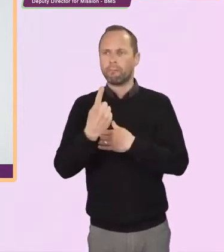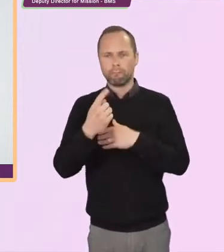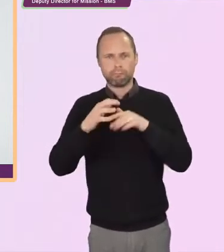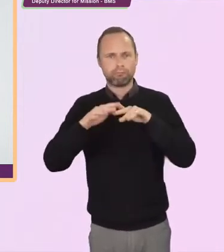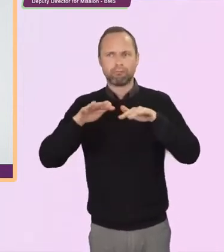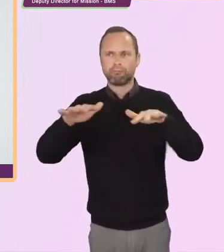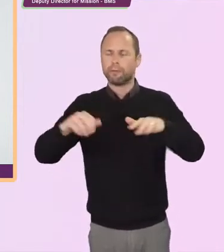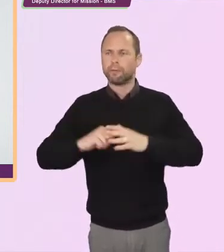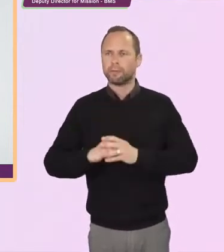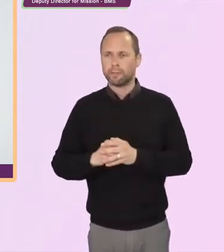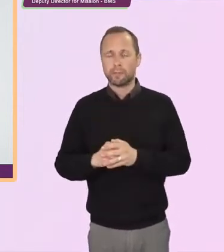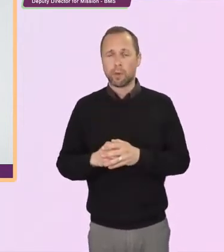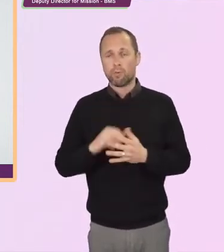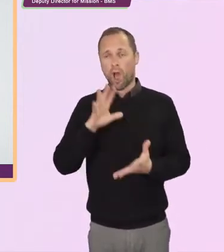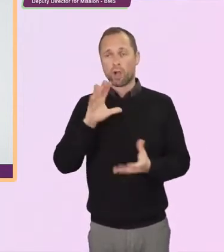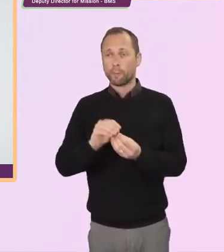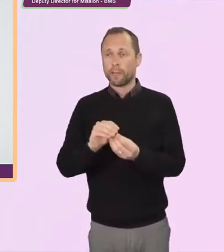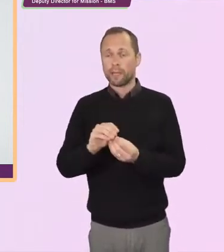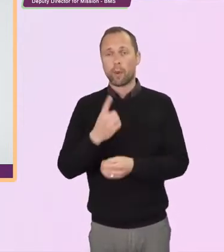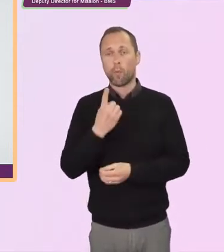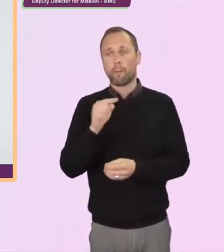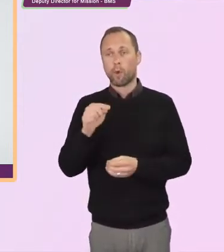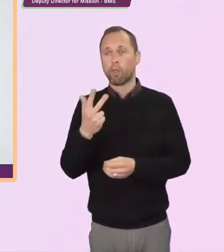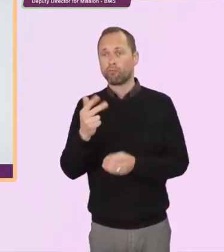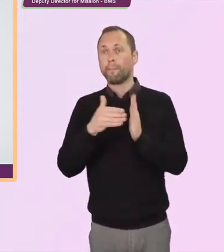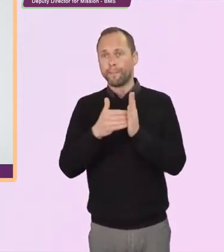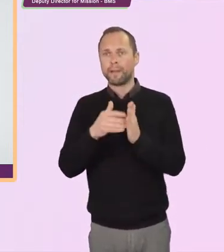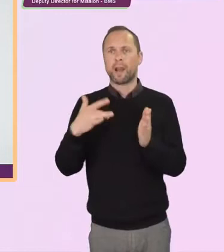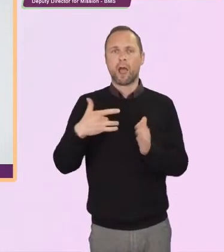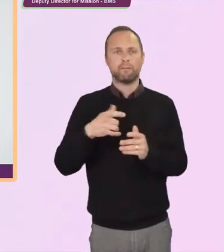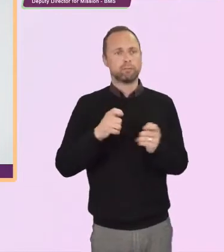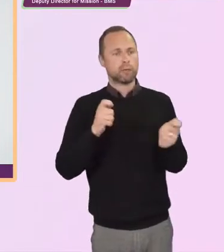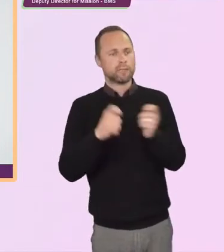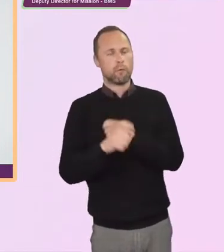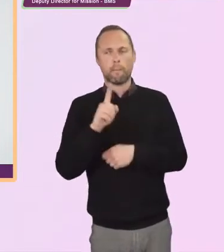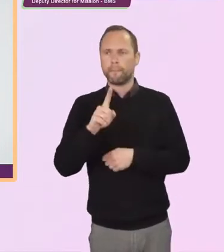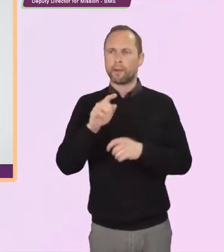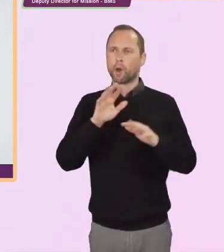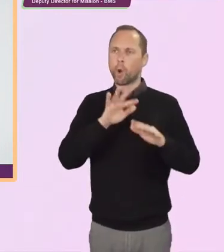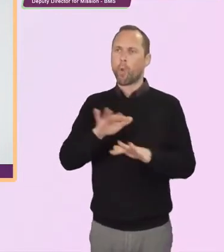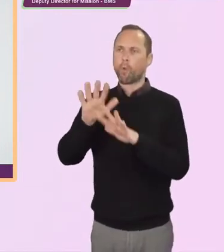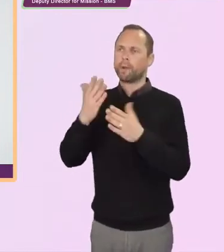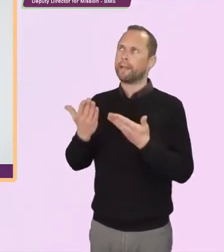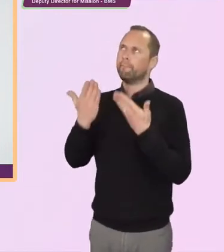1.3 million lives transformed. But really, glory be to God.